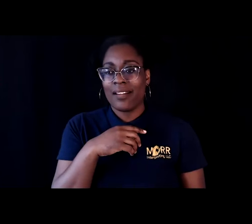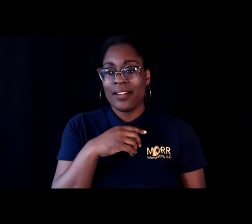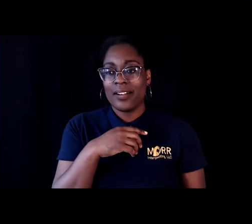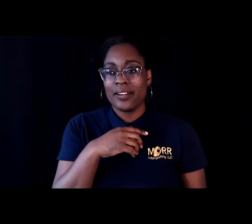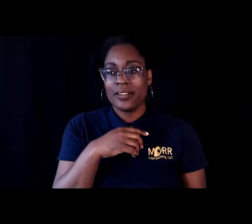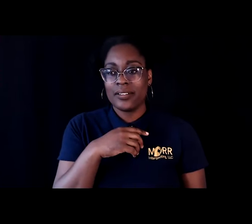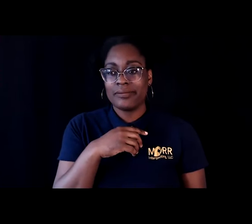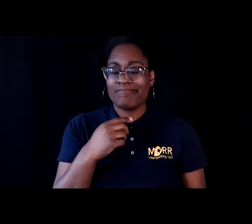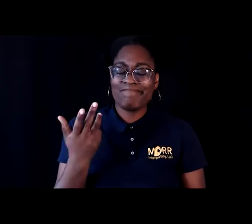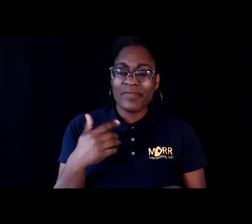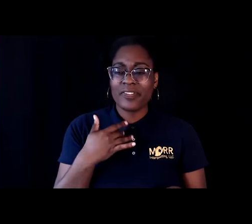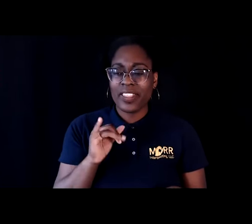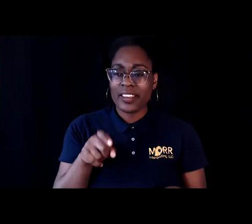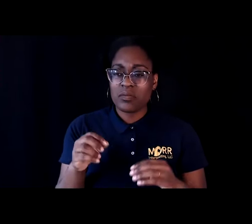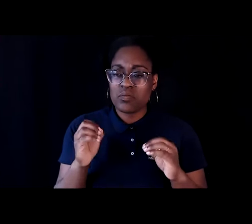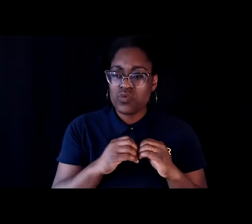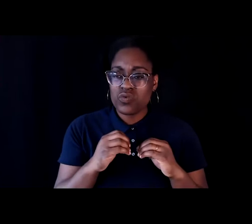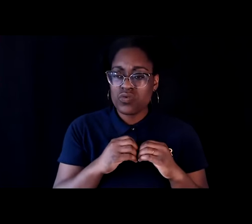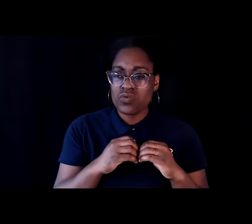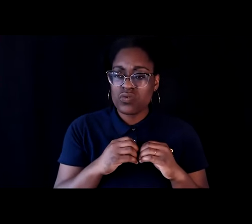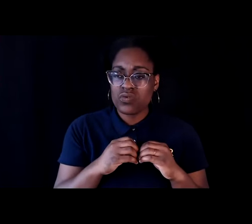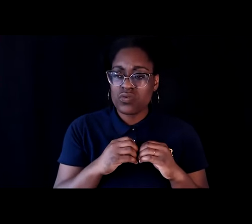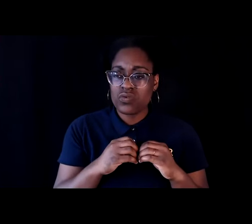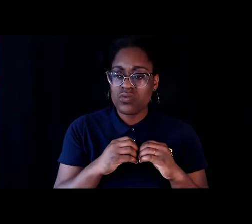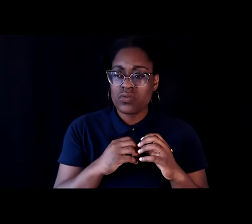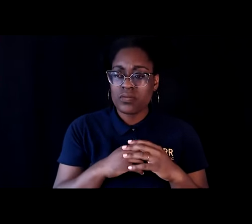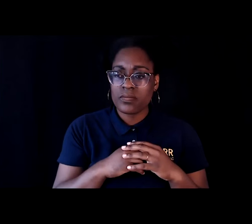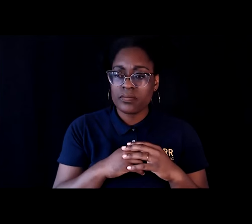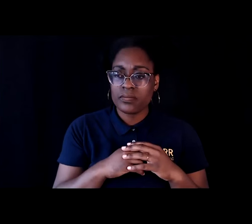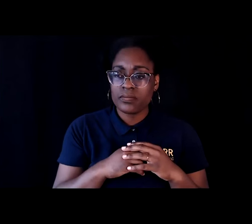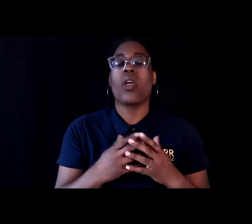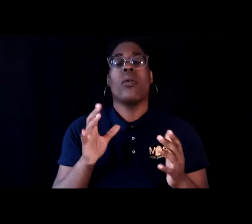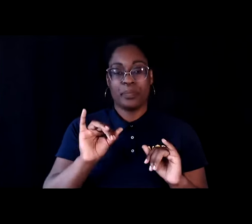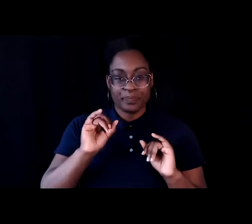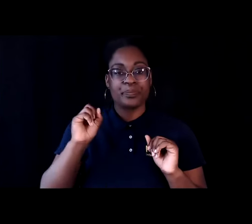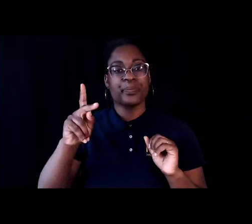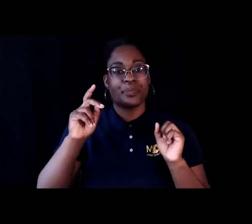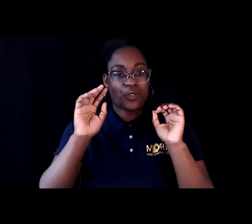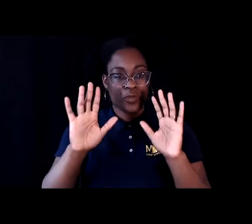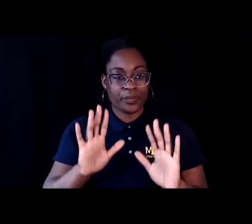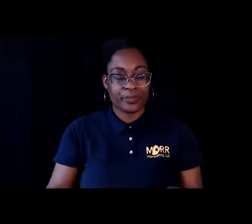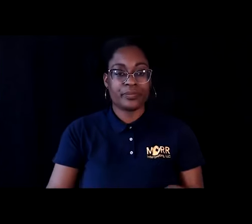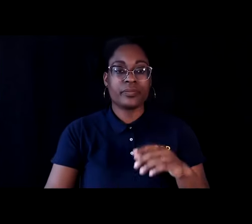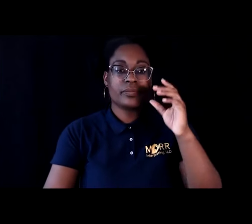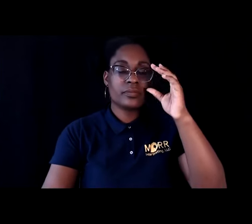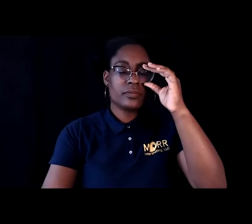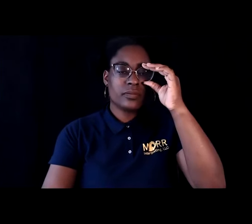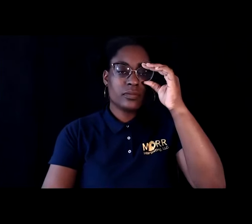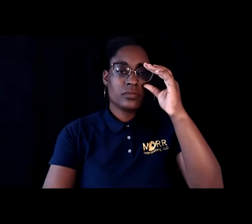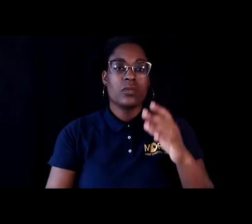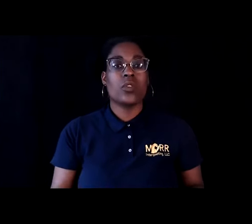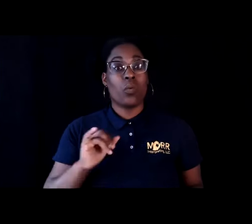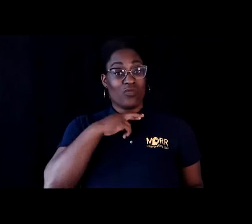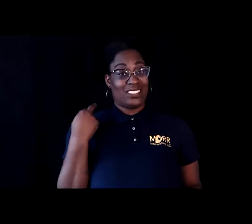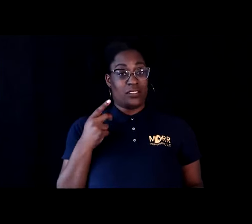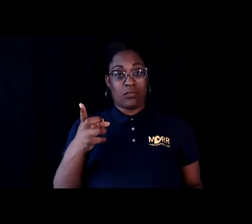bit more. Okay. Oh, I actually am. Great. Okay. So I think the risk